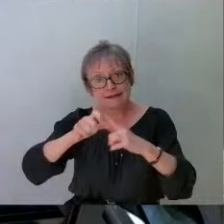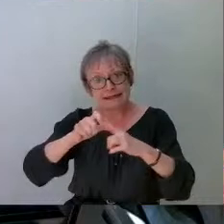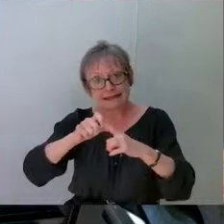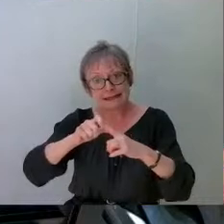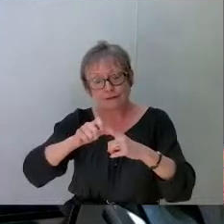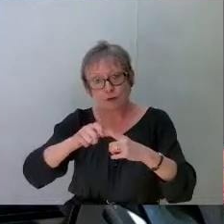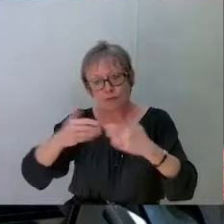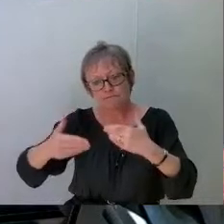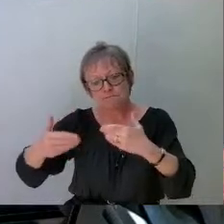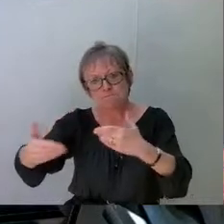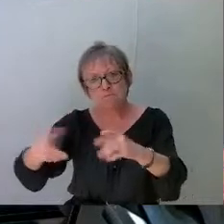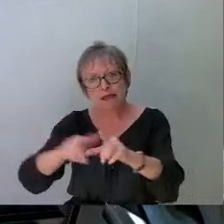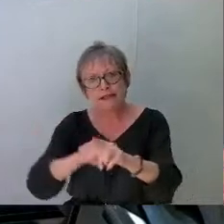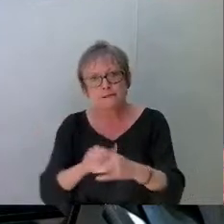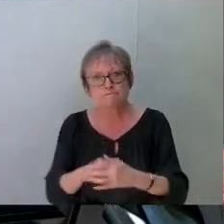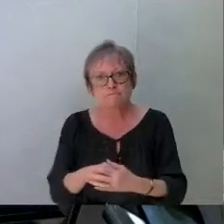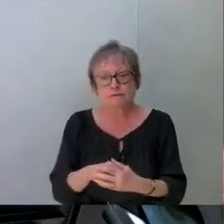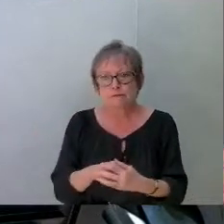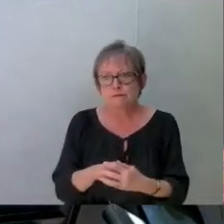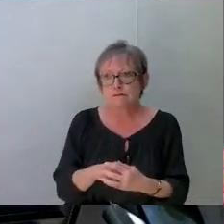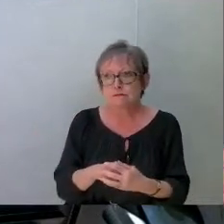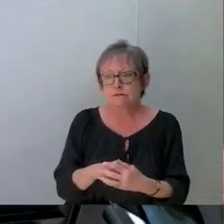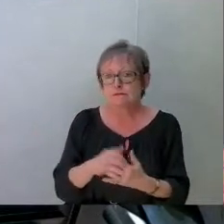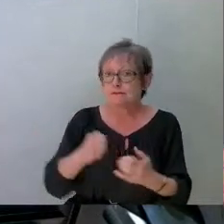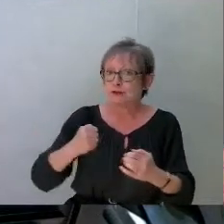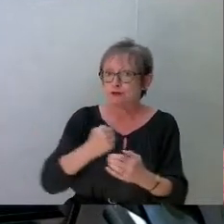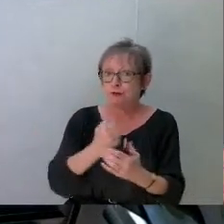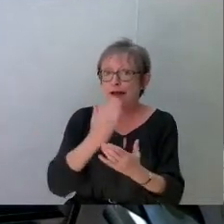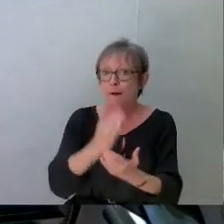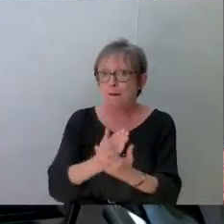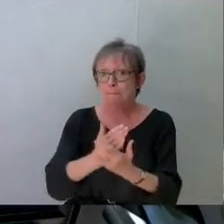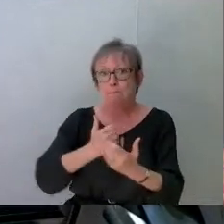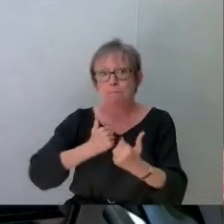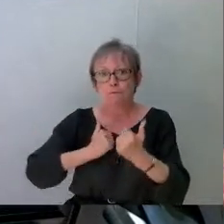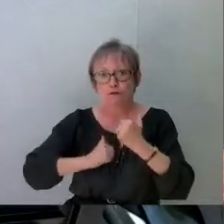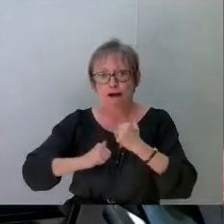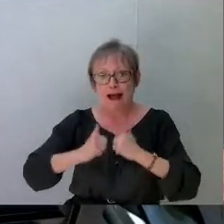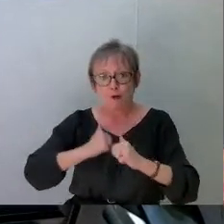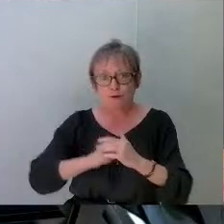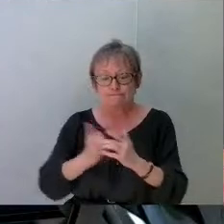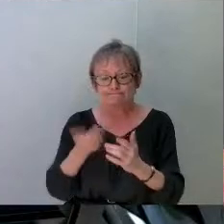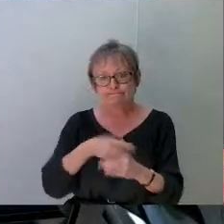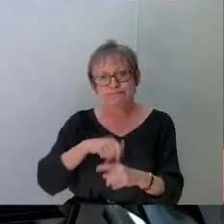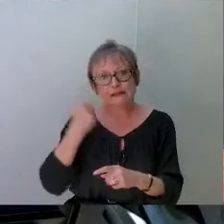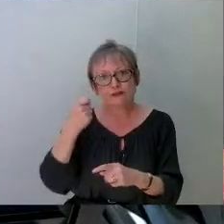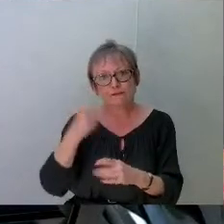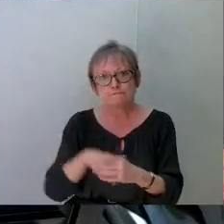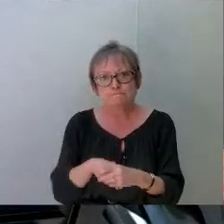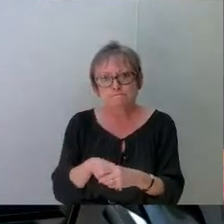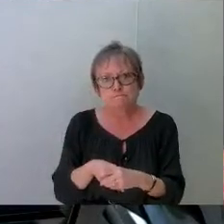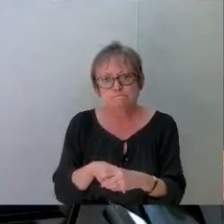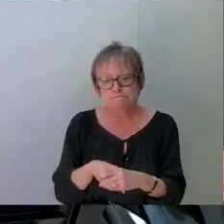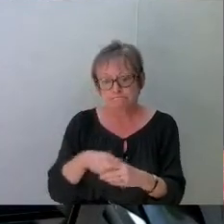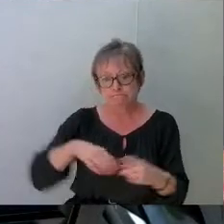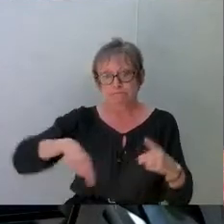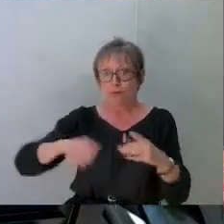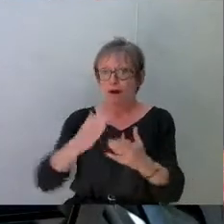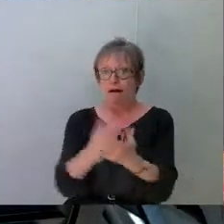ahead. You should be immensely proud of what you've achieved. We certainly